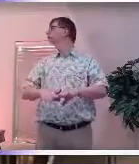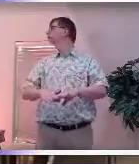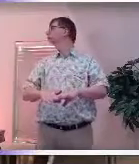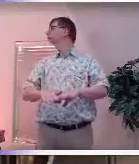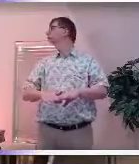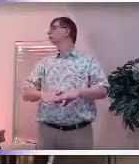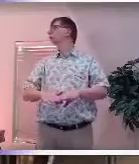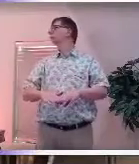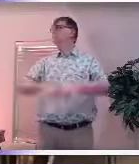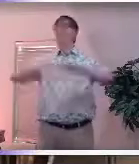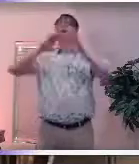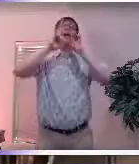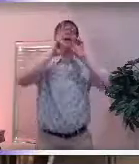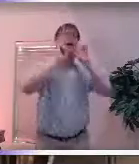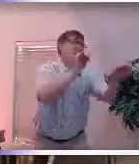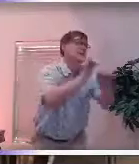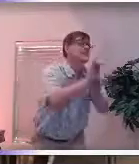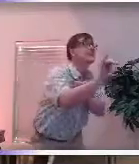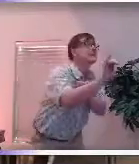gossip,